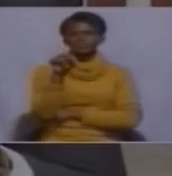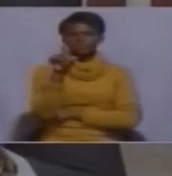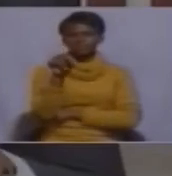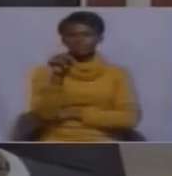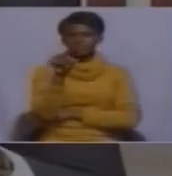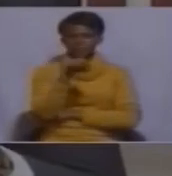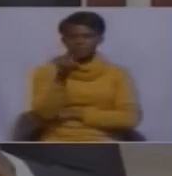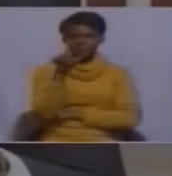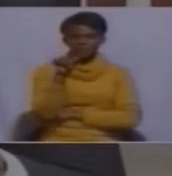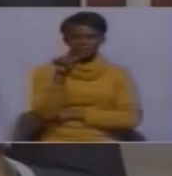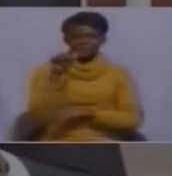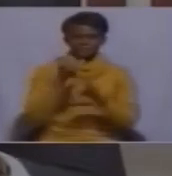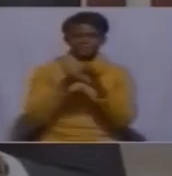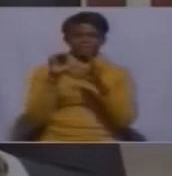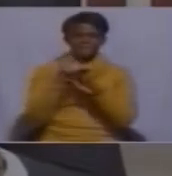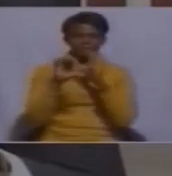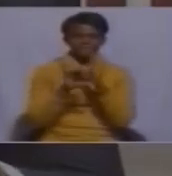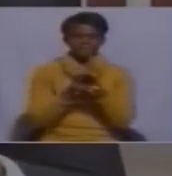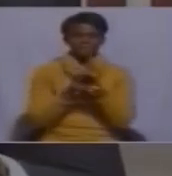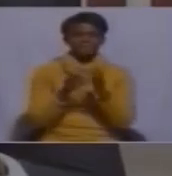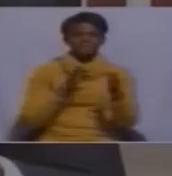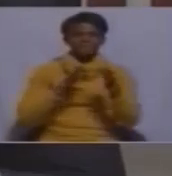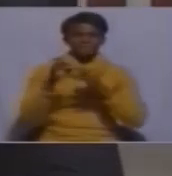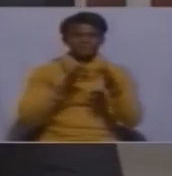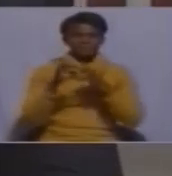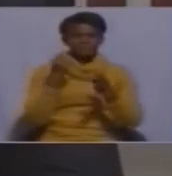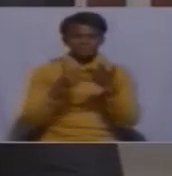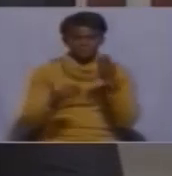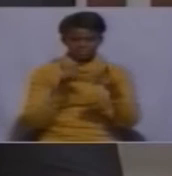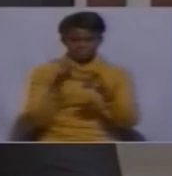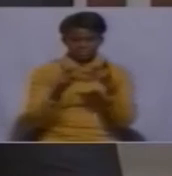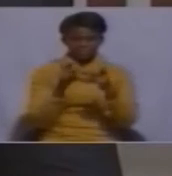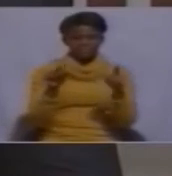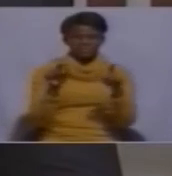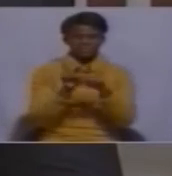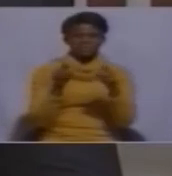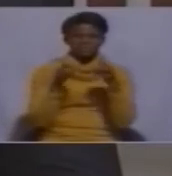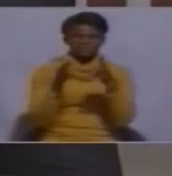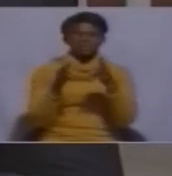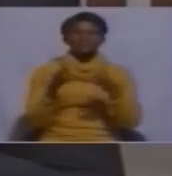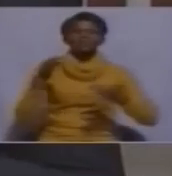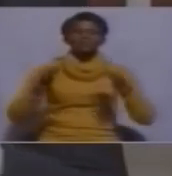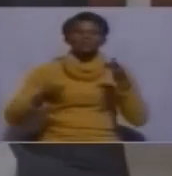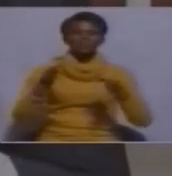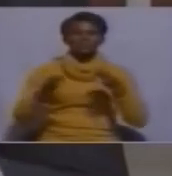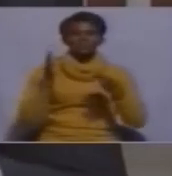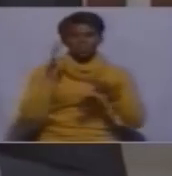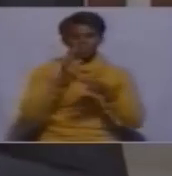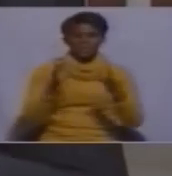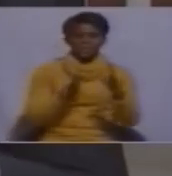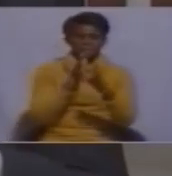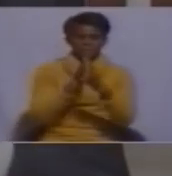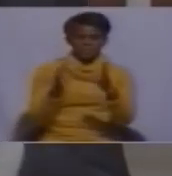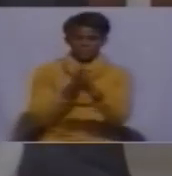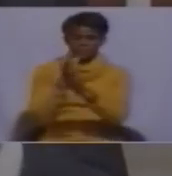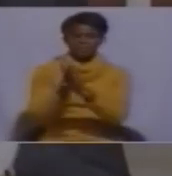Article 120 of the Constitution as amended, which states that the processes and procedures of the courts will be as prescribed.